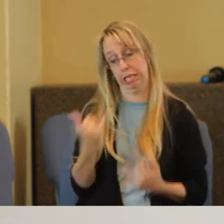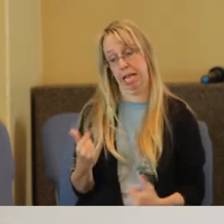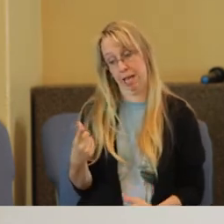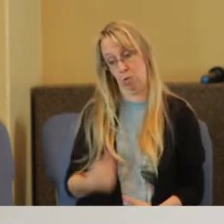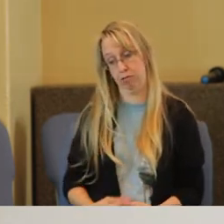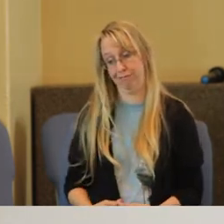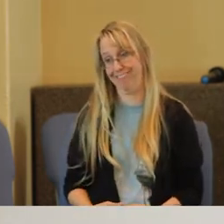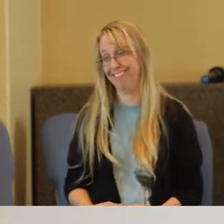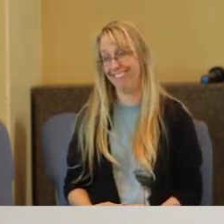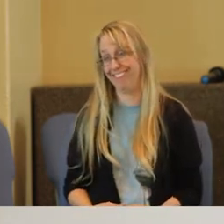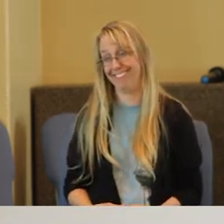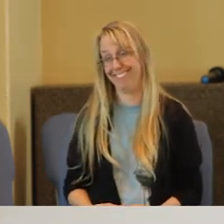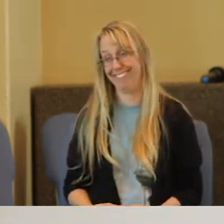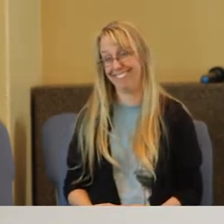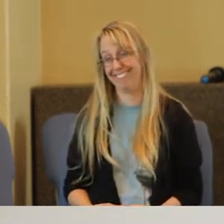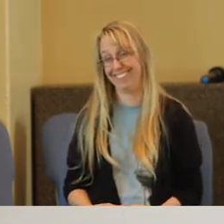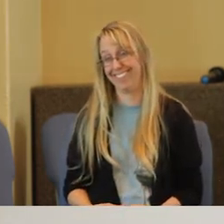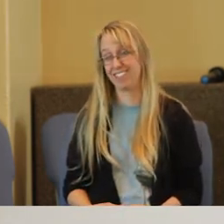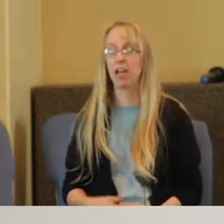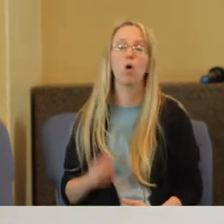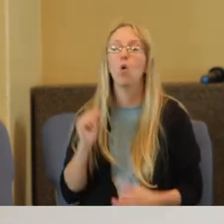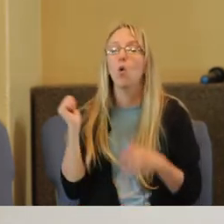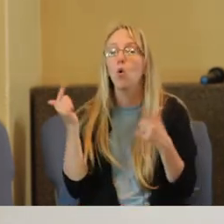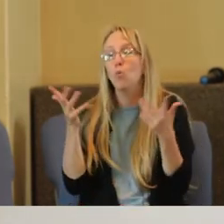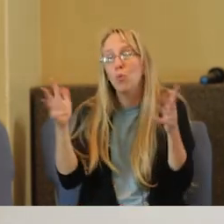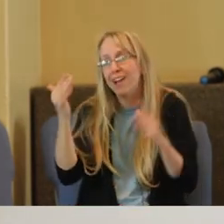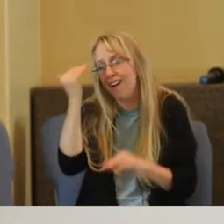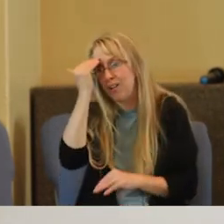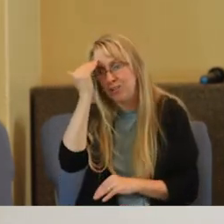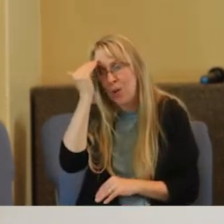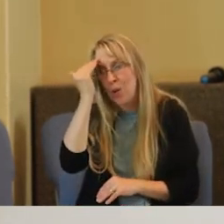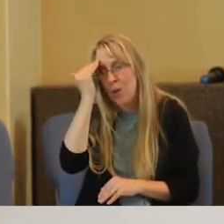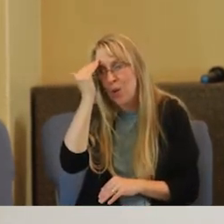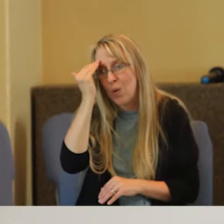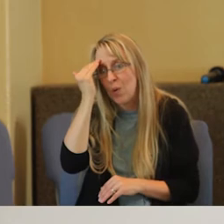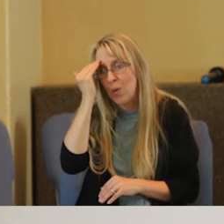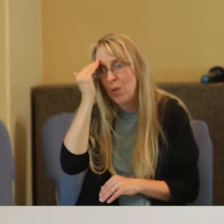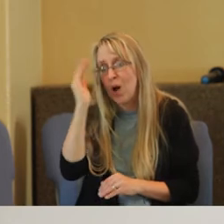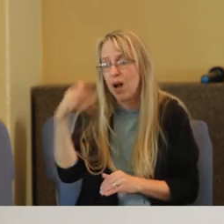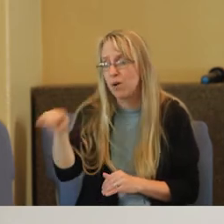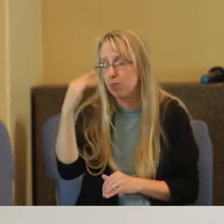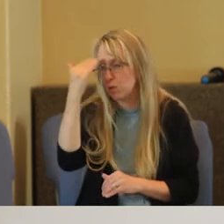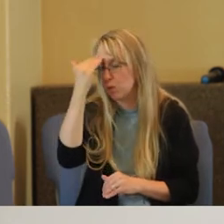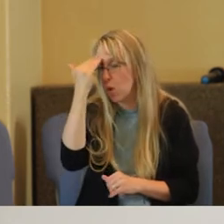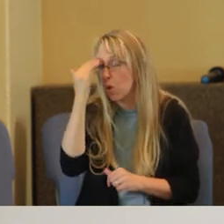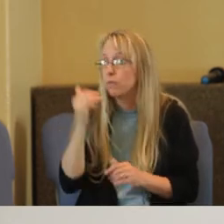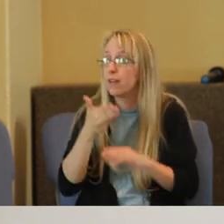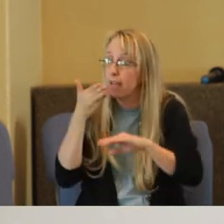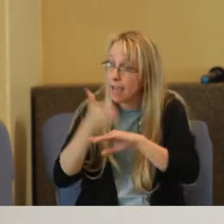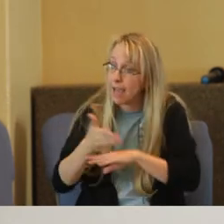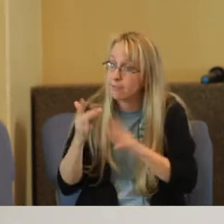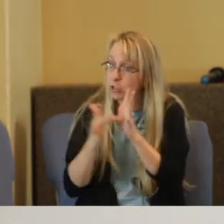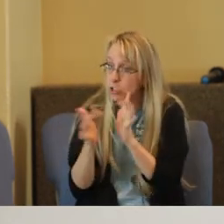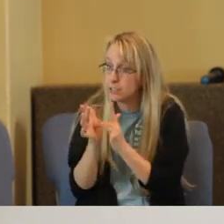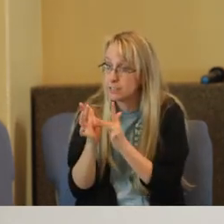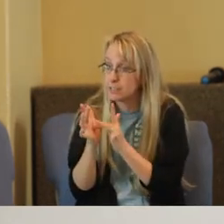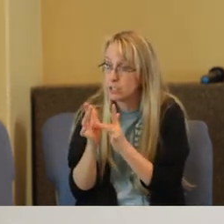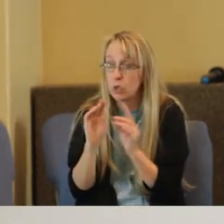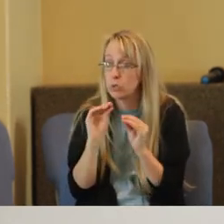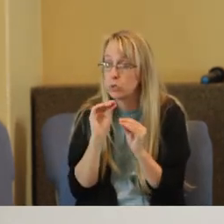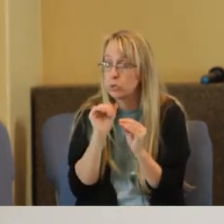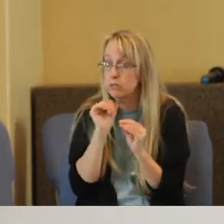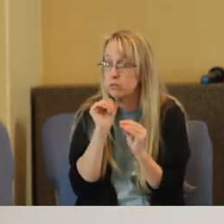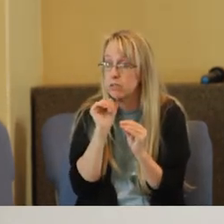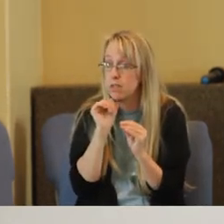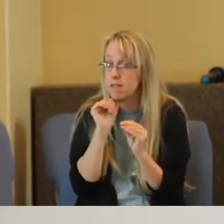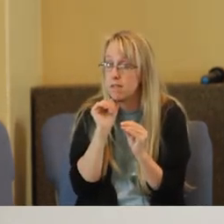Right? Okay. We all know, at least I hope you know, that even after Jesus, there is no perfection this